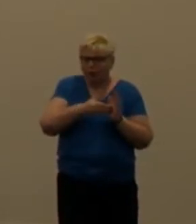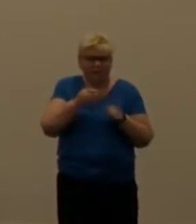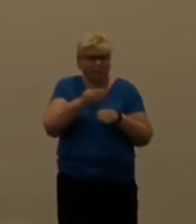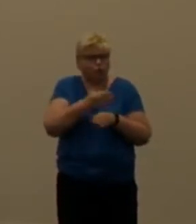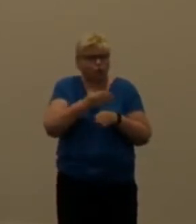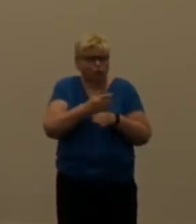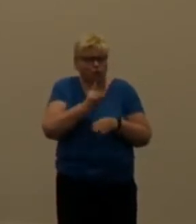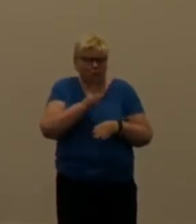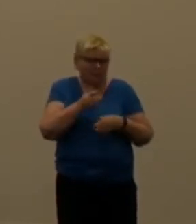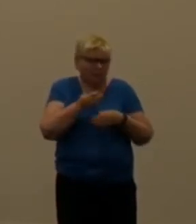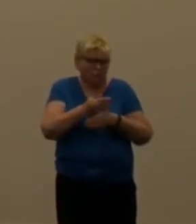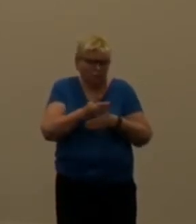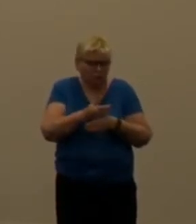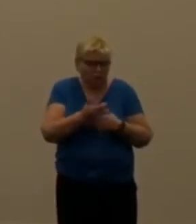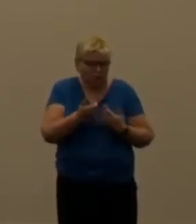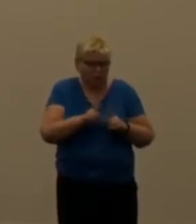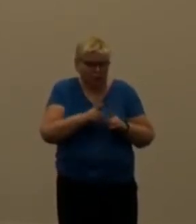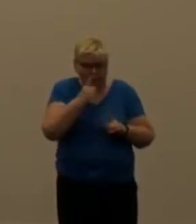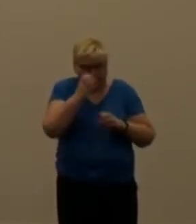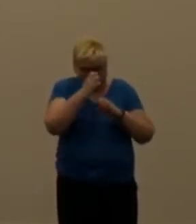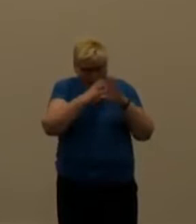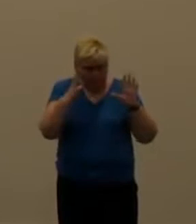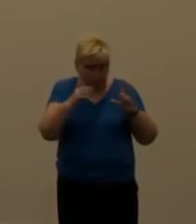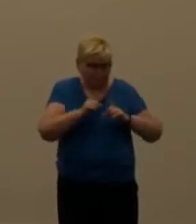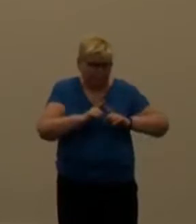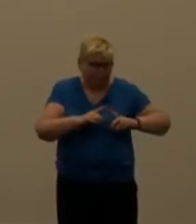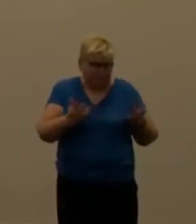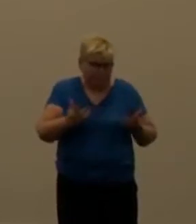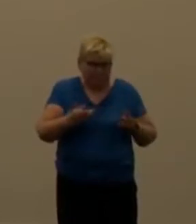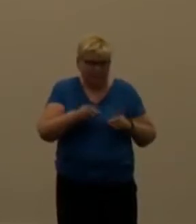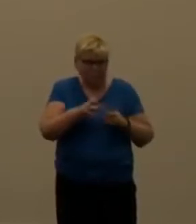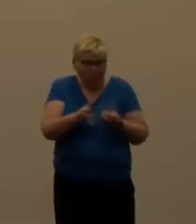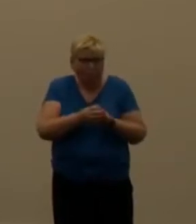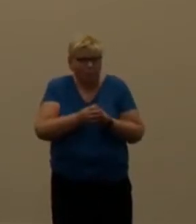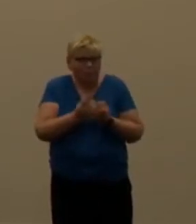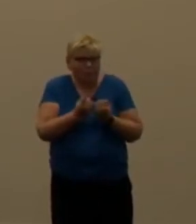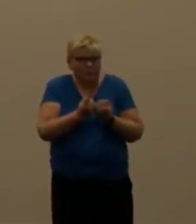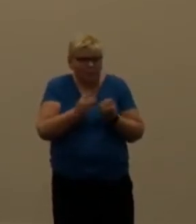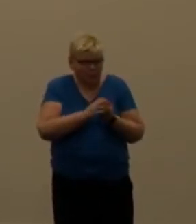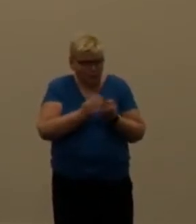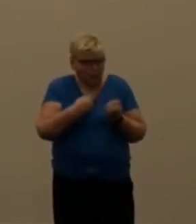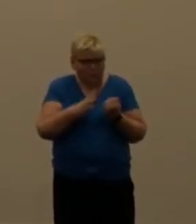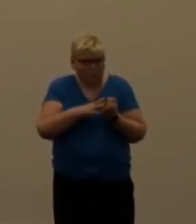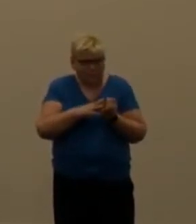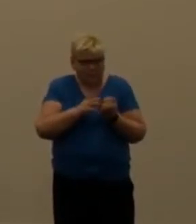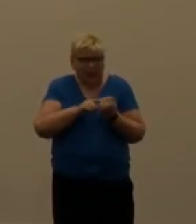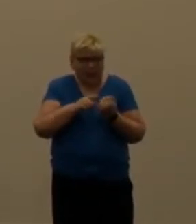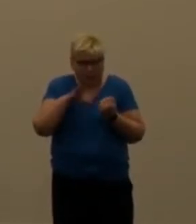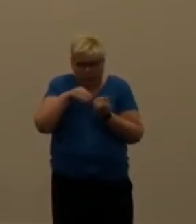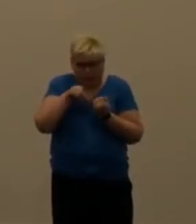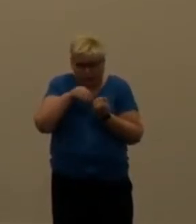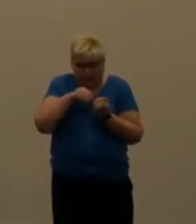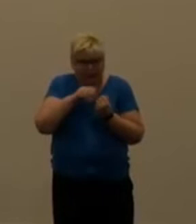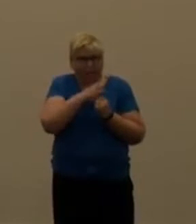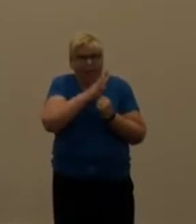type of functions. You can imagine it if you are coding something. It's like you're importing a library. It